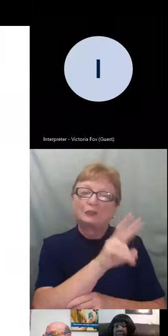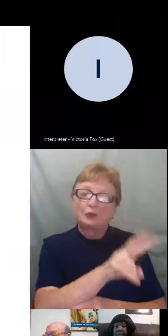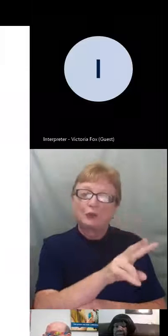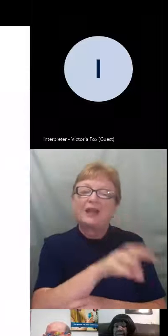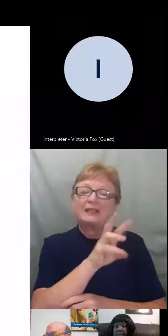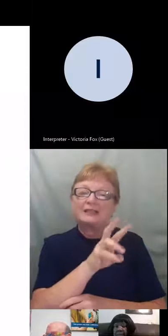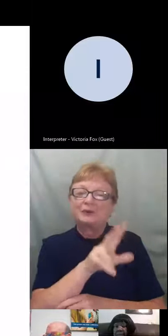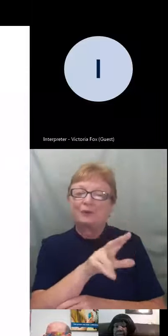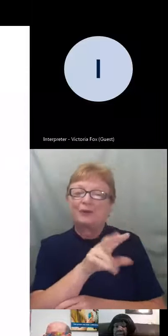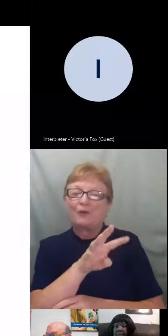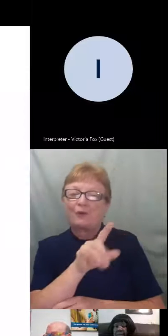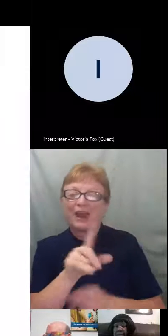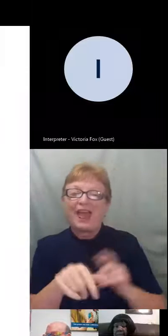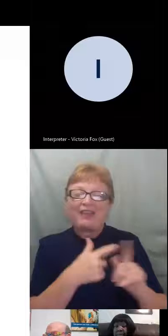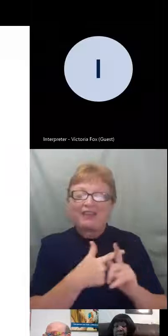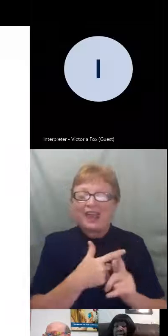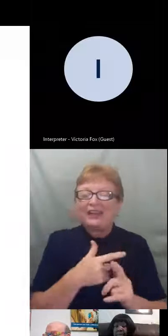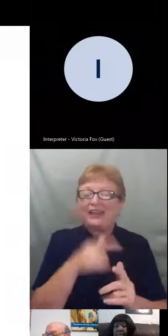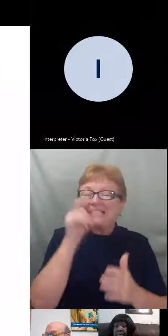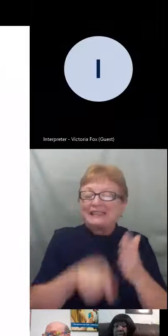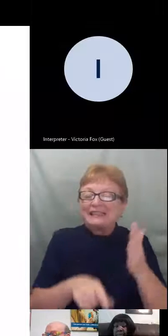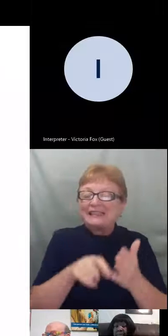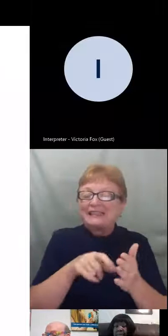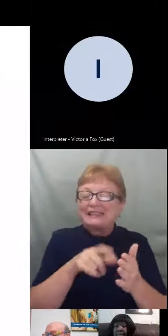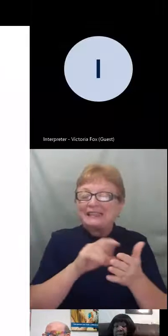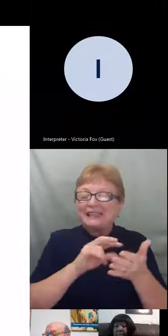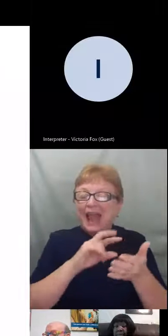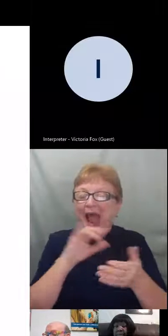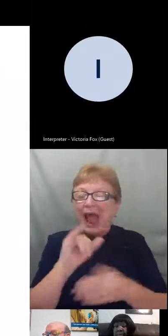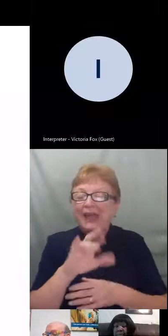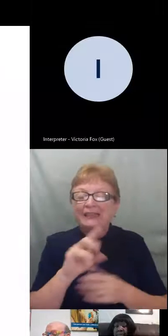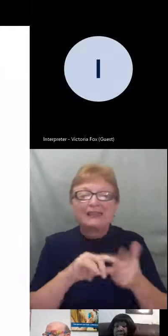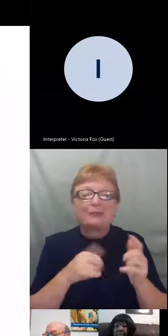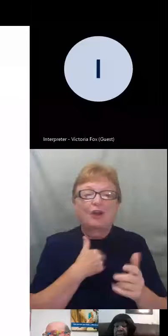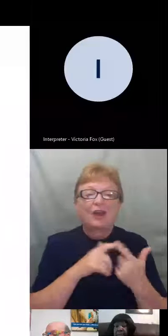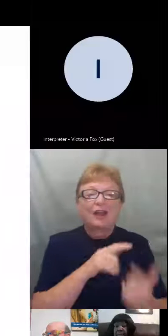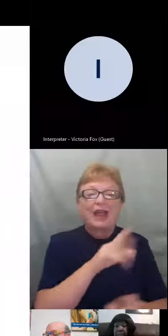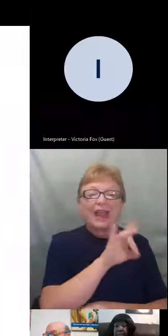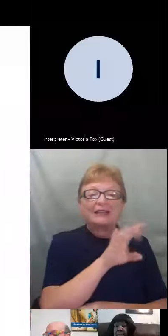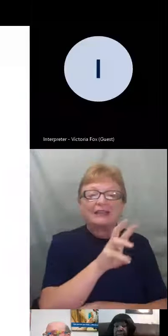248-462-6341 and then enter a Teams meeting conference ID of